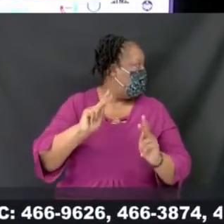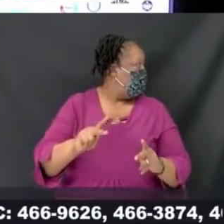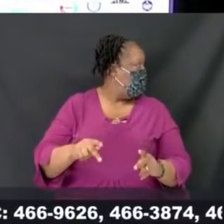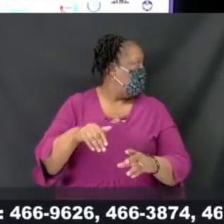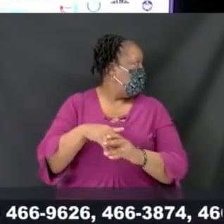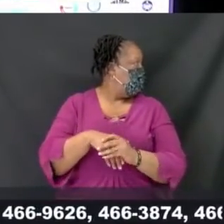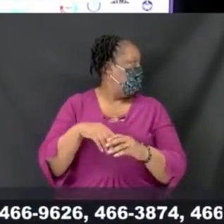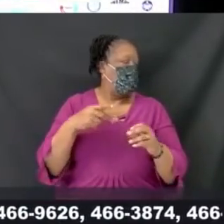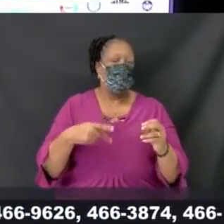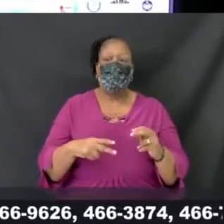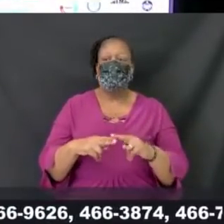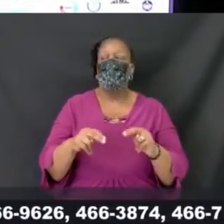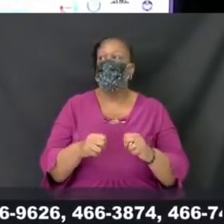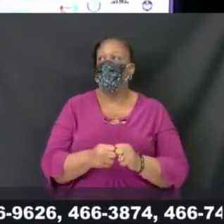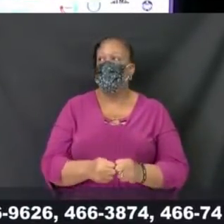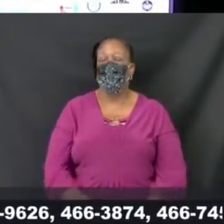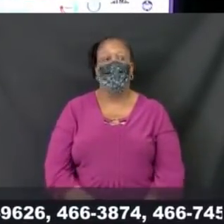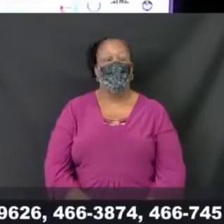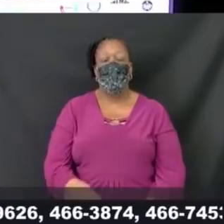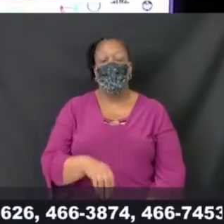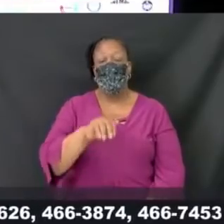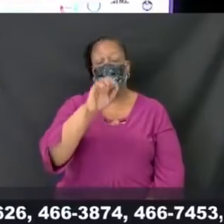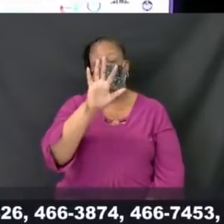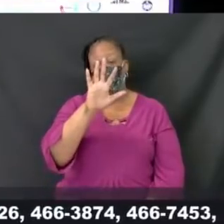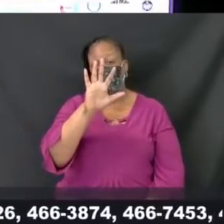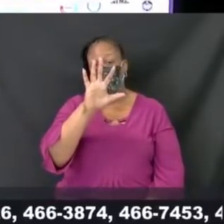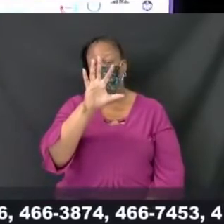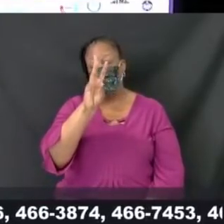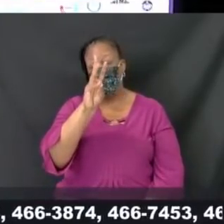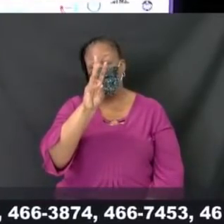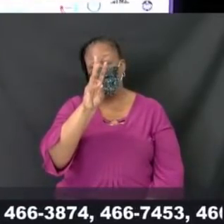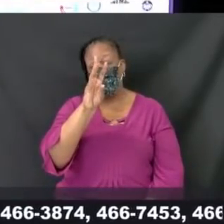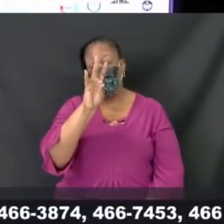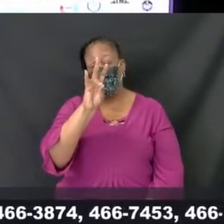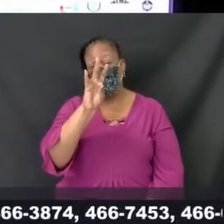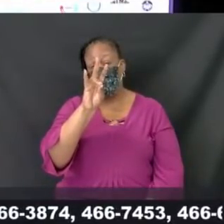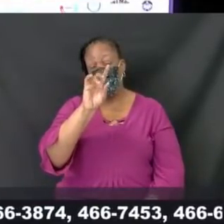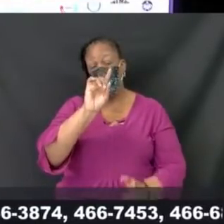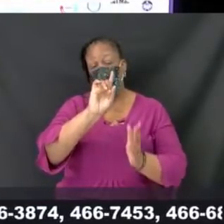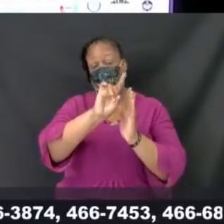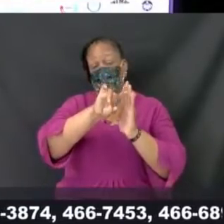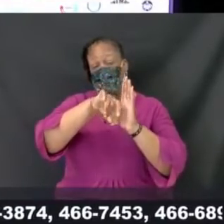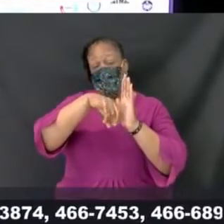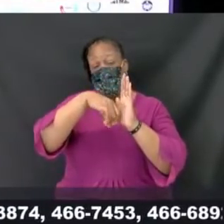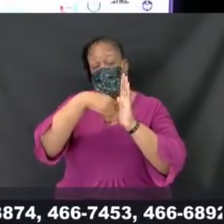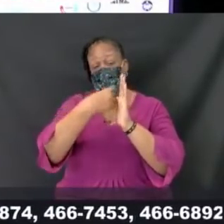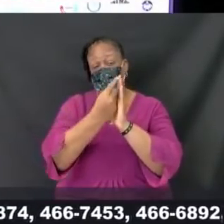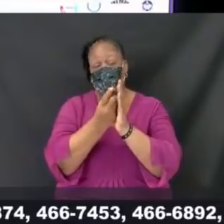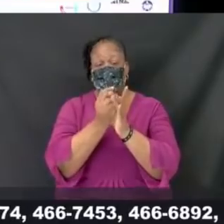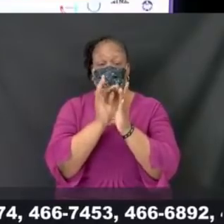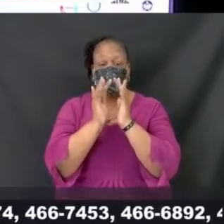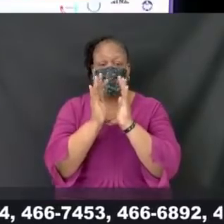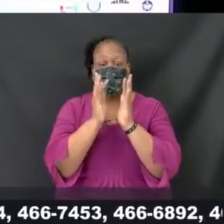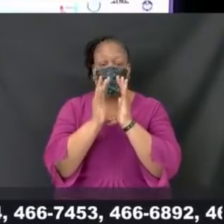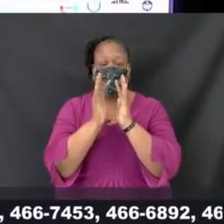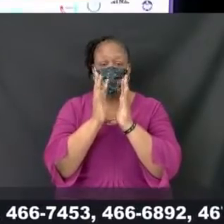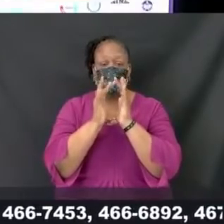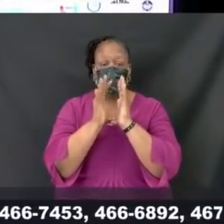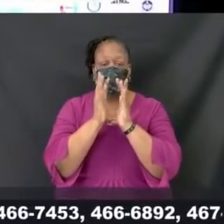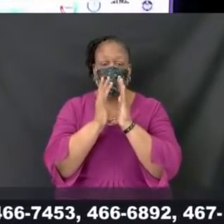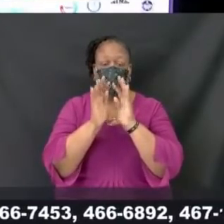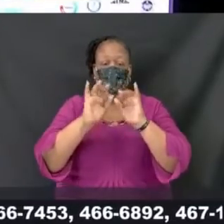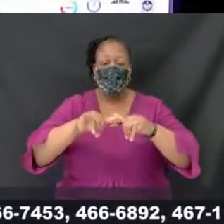sometimes 5-6 hours, just in a meeting and discussing how to go about this and how to go about